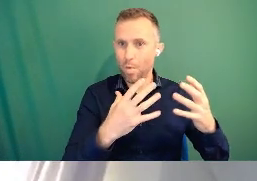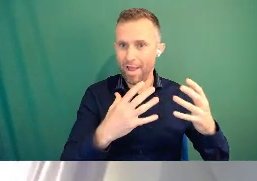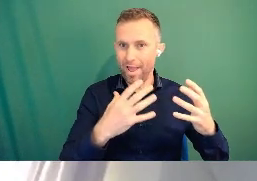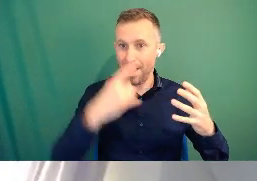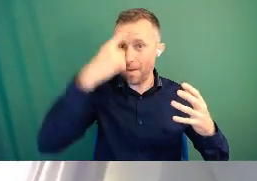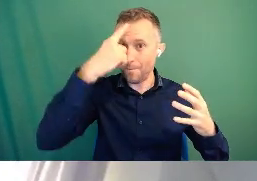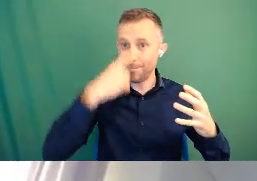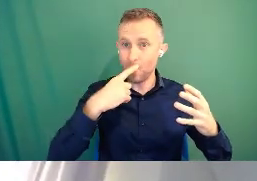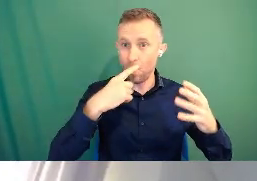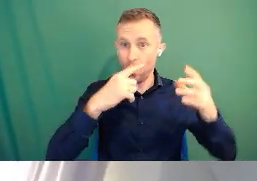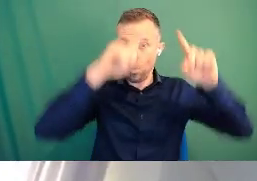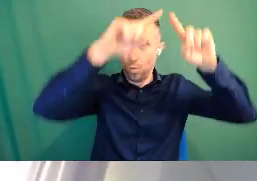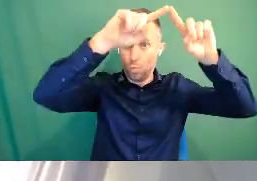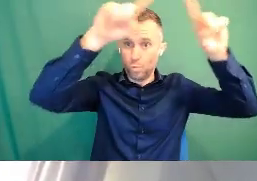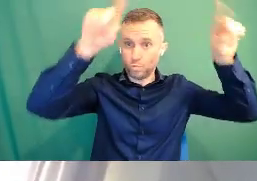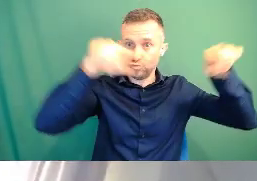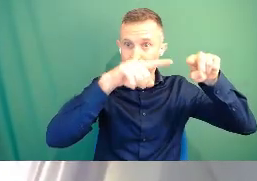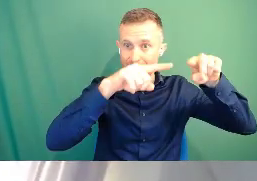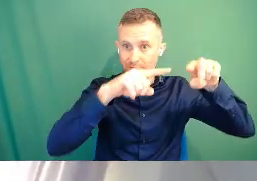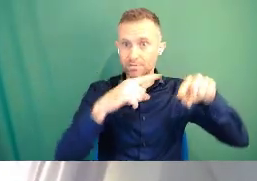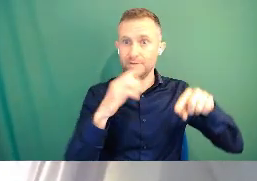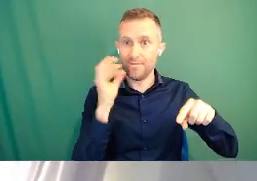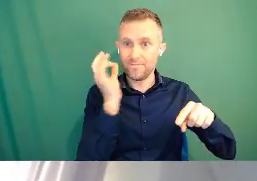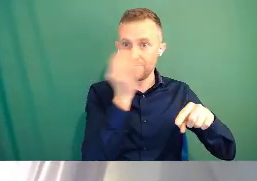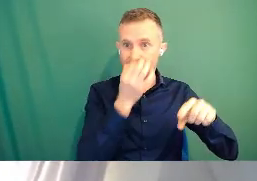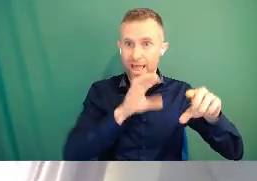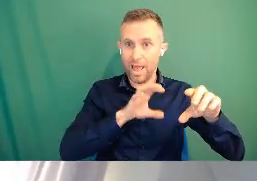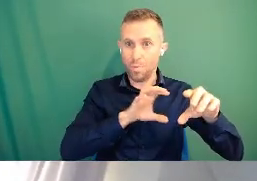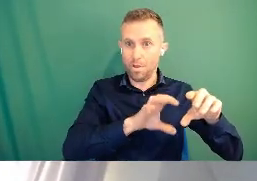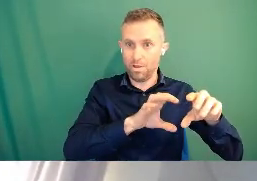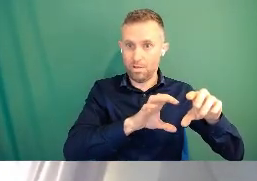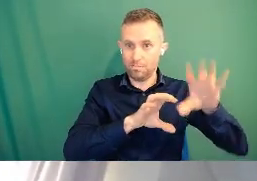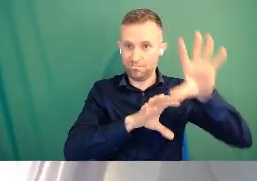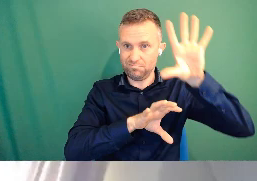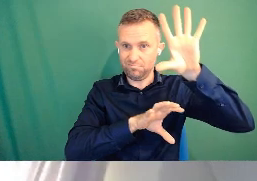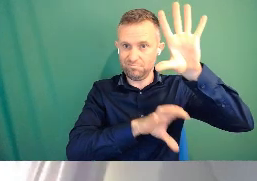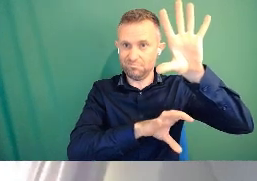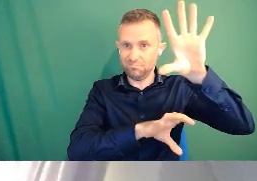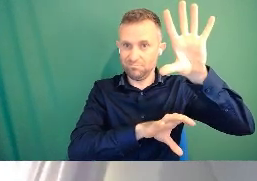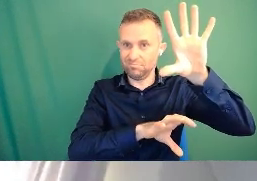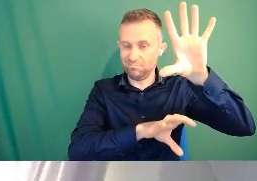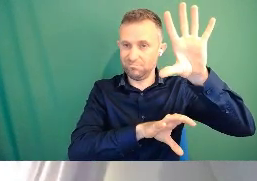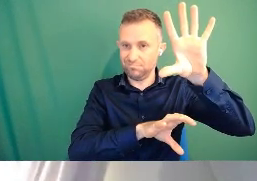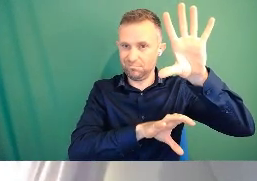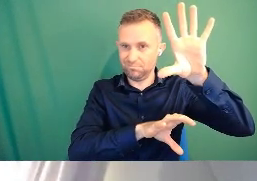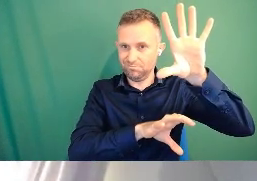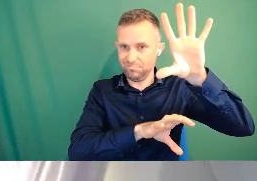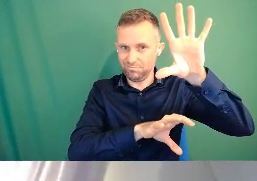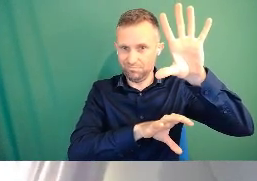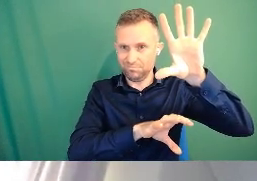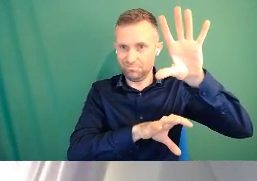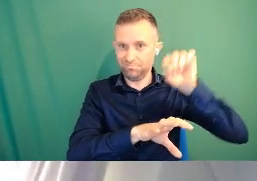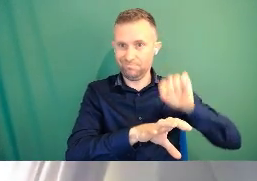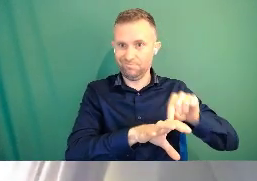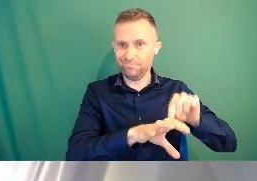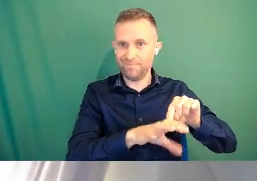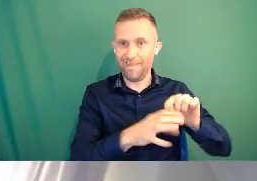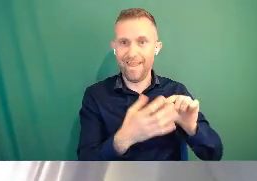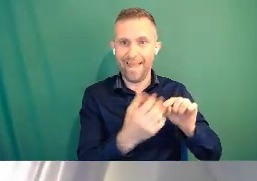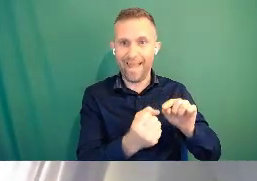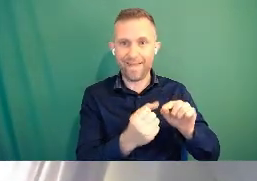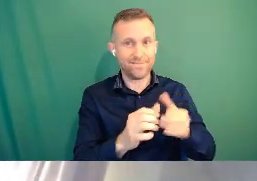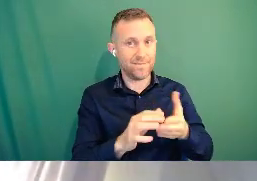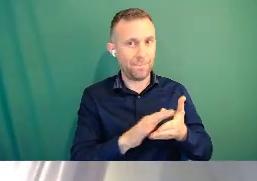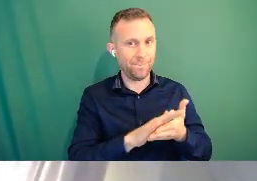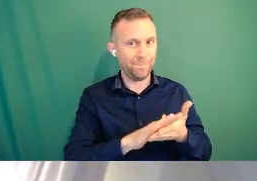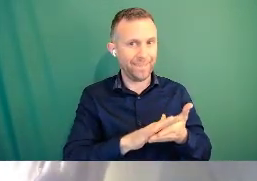Victorian language of flowers. So the location of each flower in the room is actually speaking about